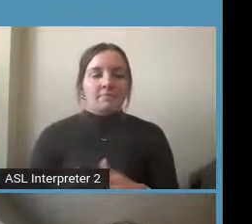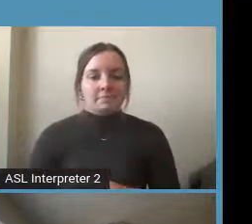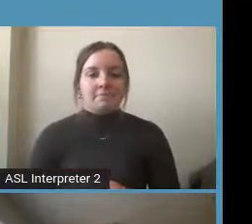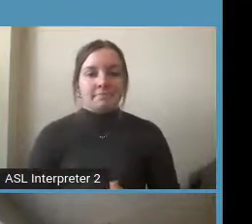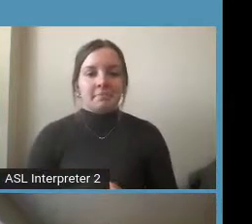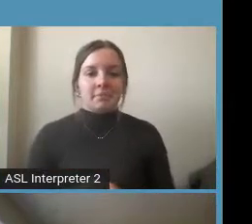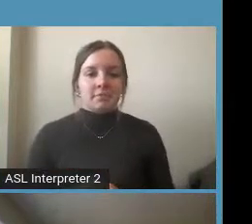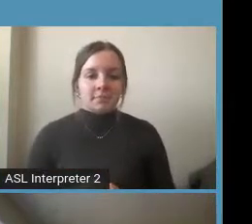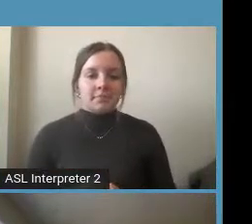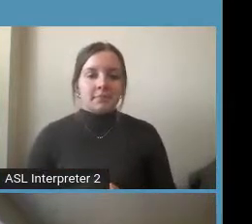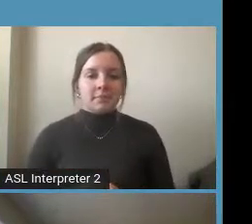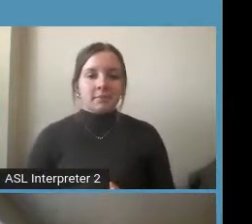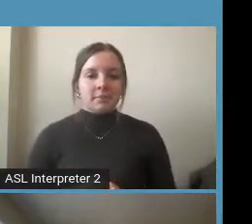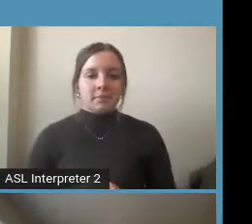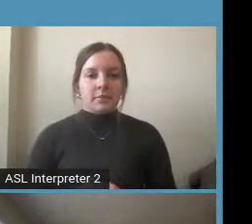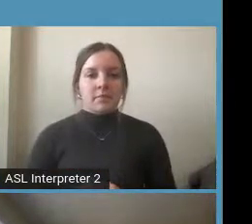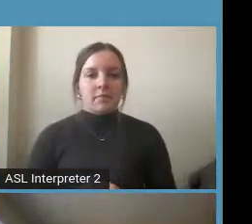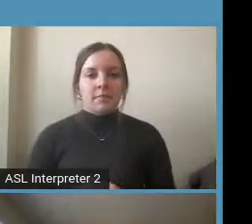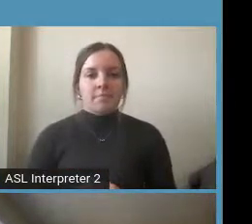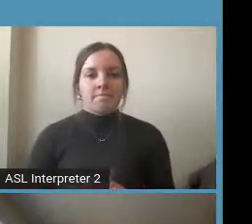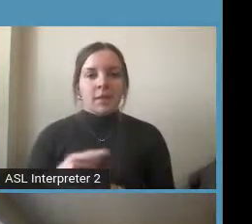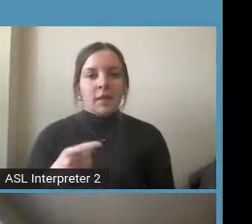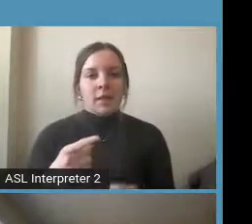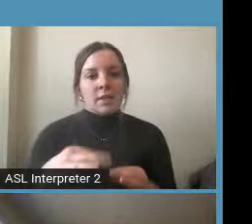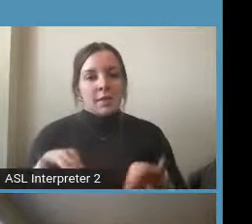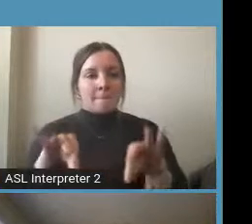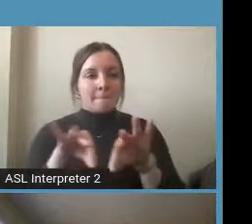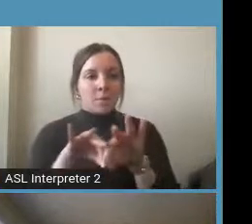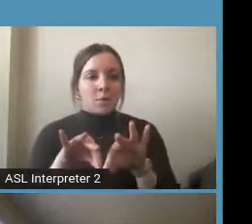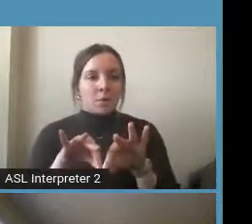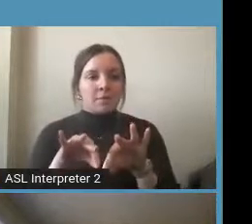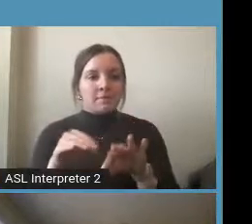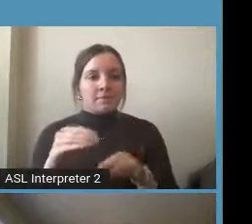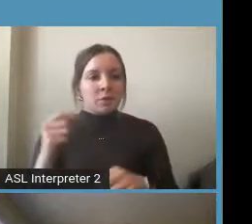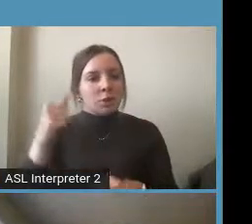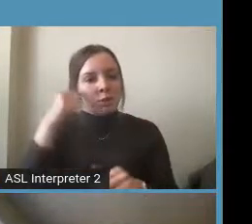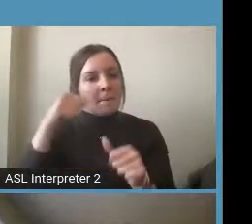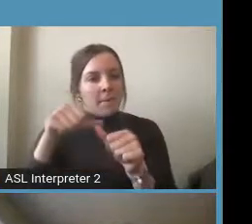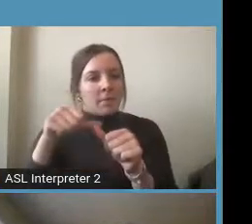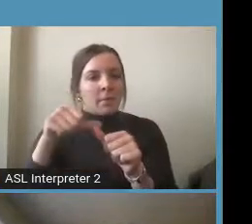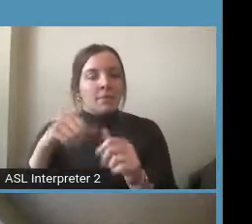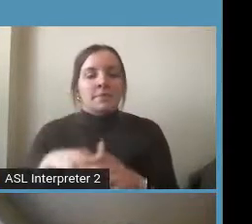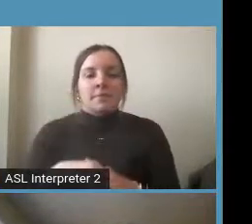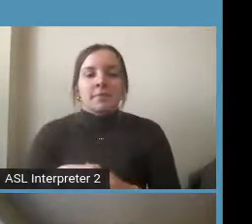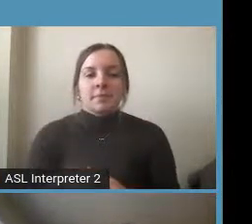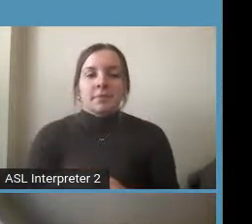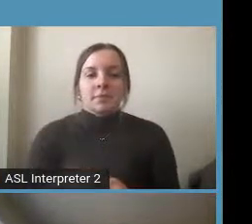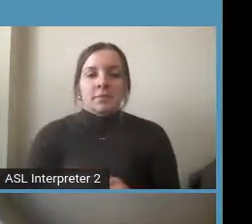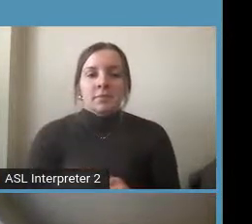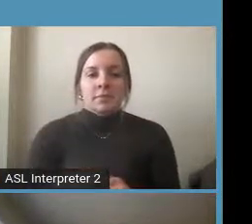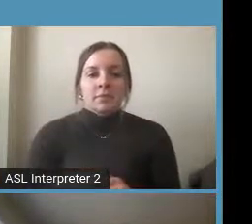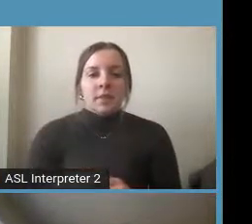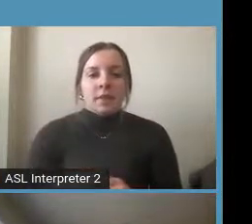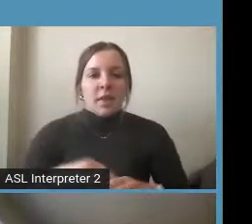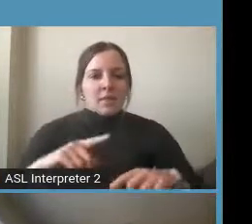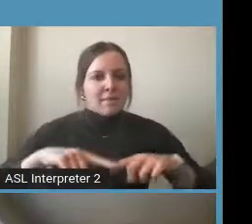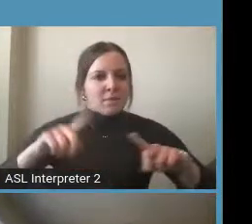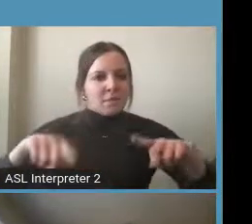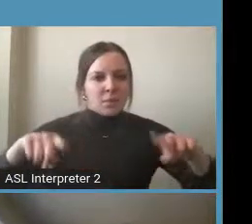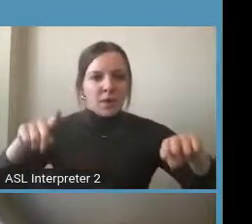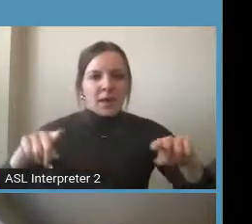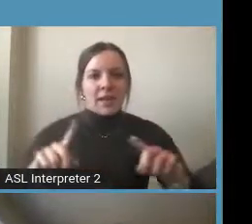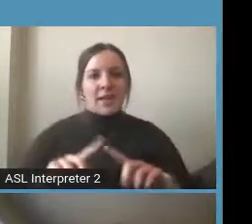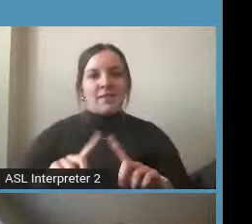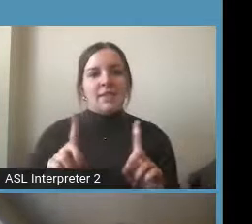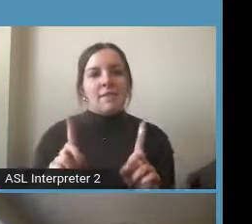to waste your time. So some general things to remember. There's a variety of 3D digitization tools and methods all